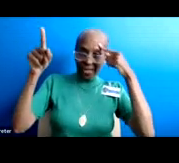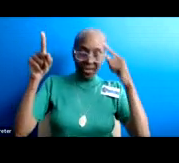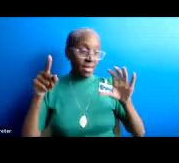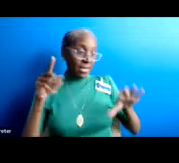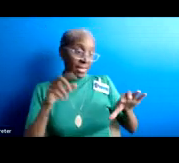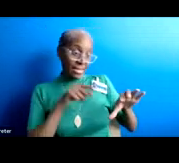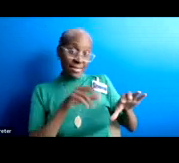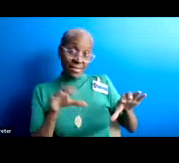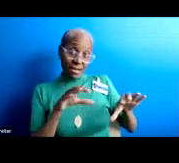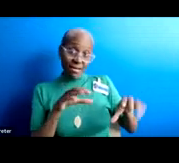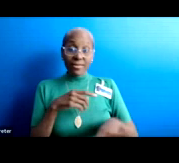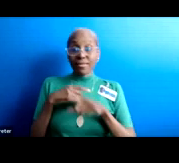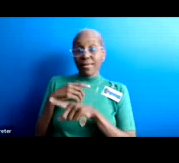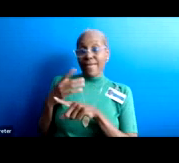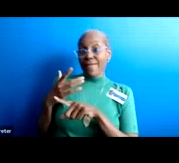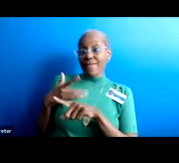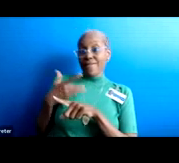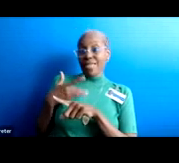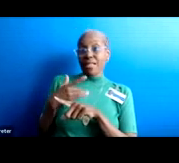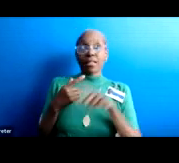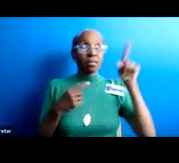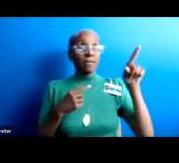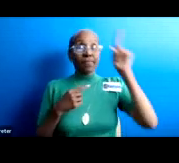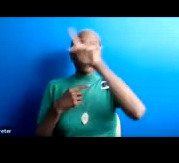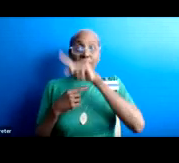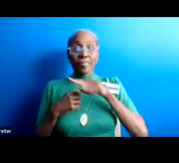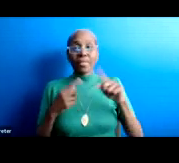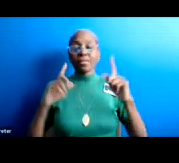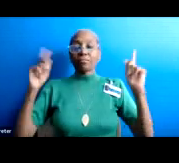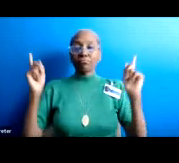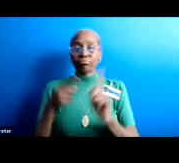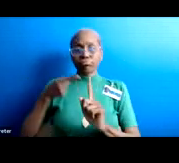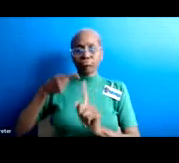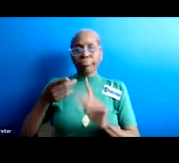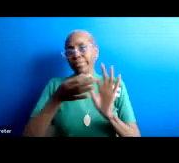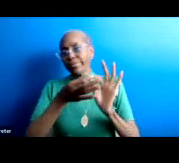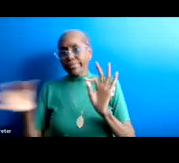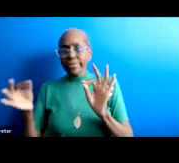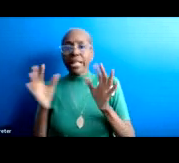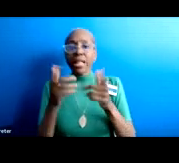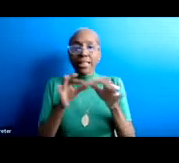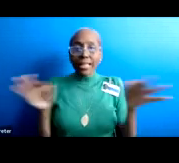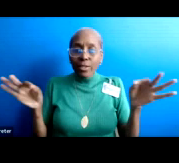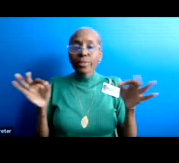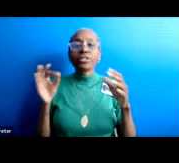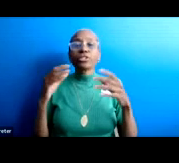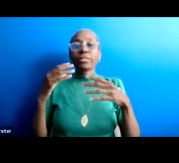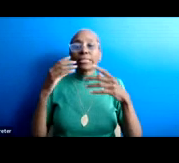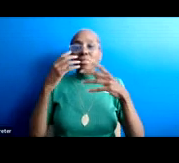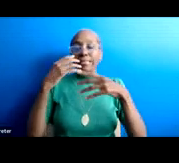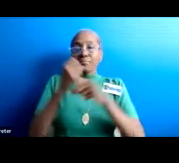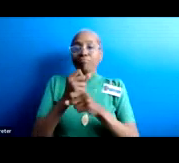feels can really sort of go back to that distilled language, those simple words, get us to a place where we